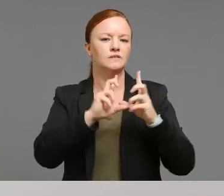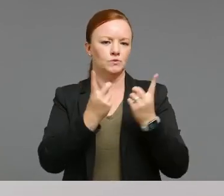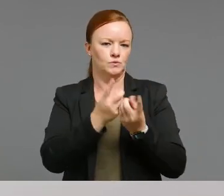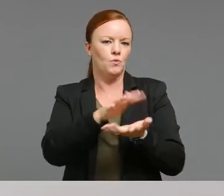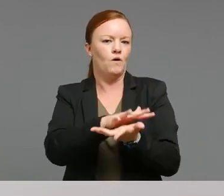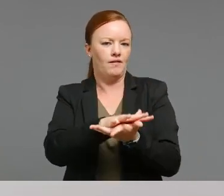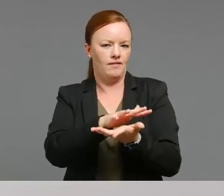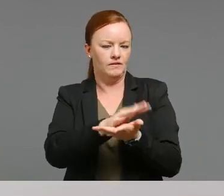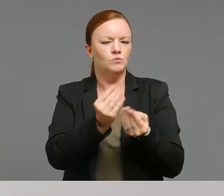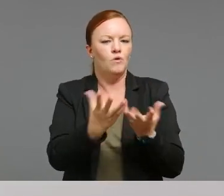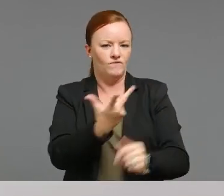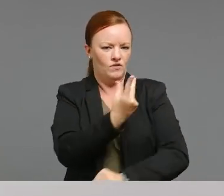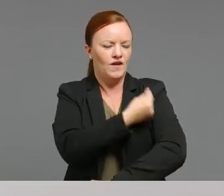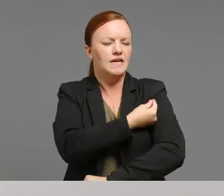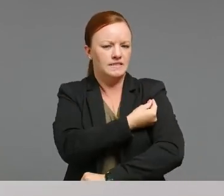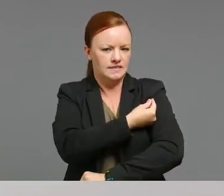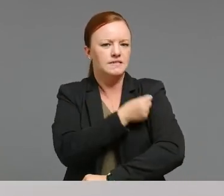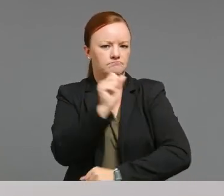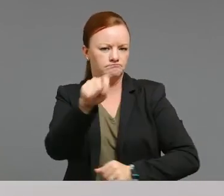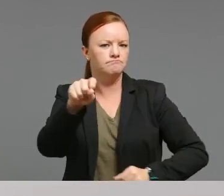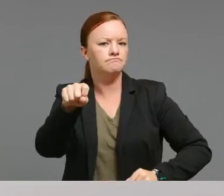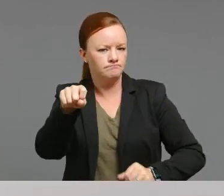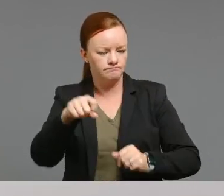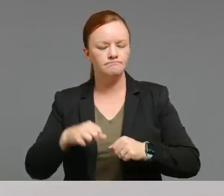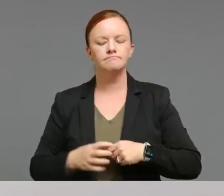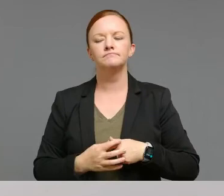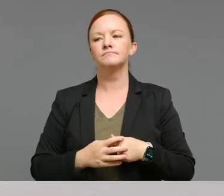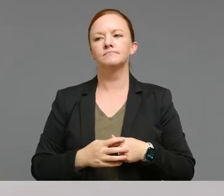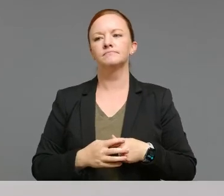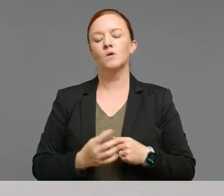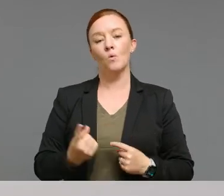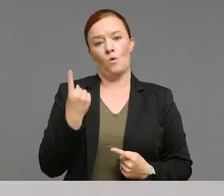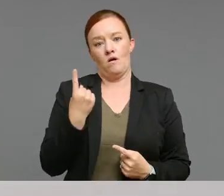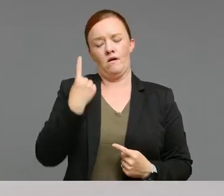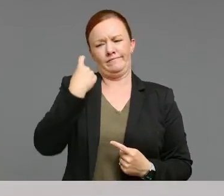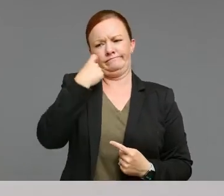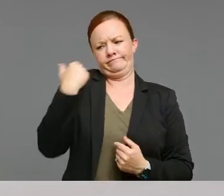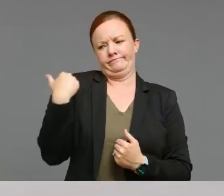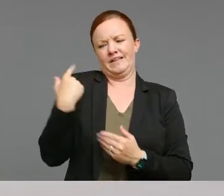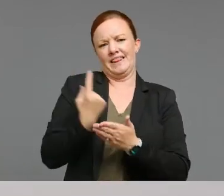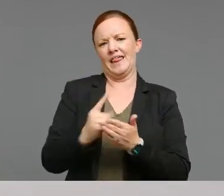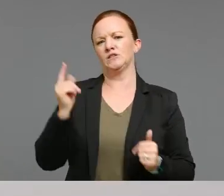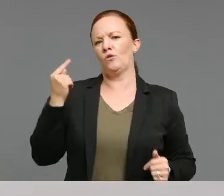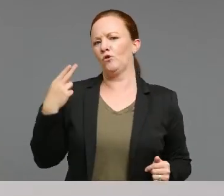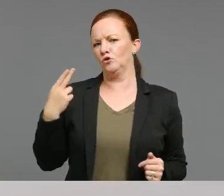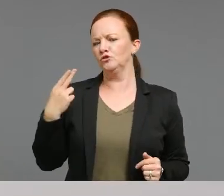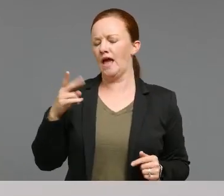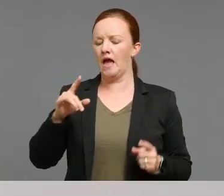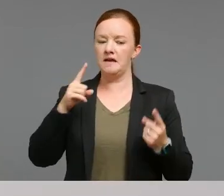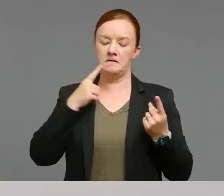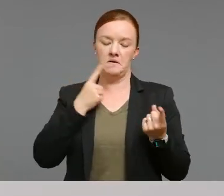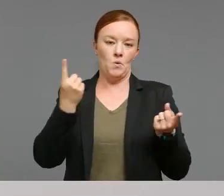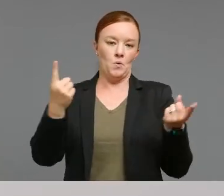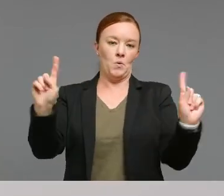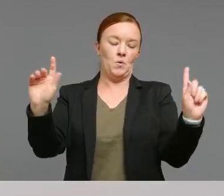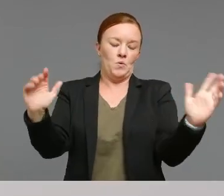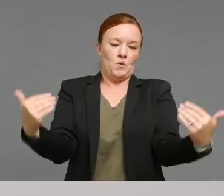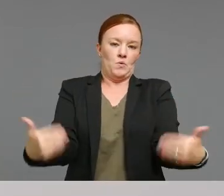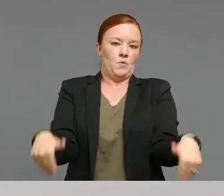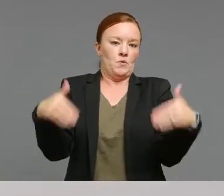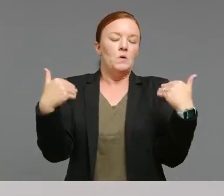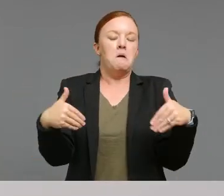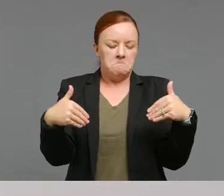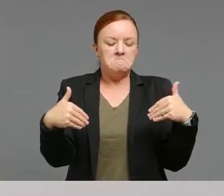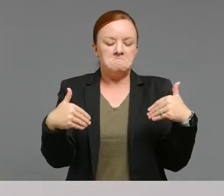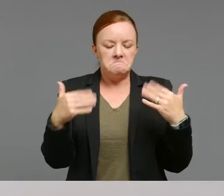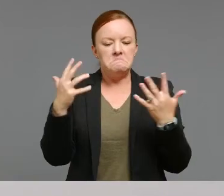events, vaccination events with those school districts. I know the one that we held last week was highly successful, and we're looking at partnering